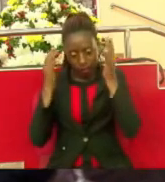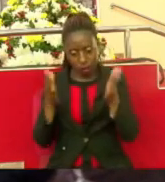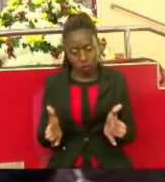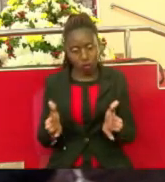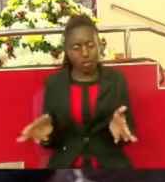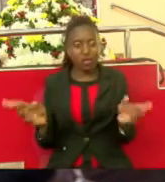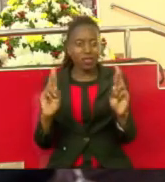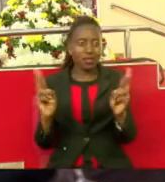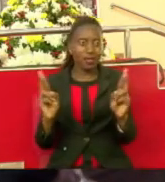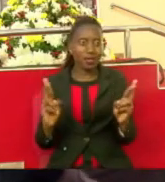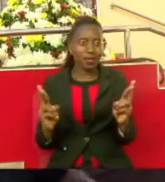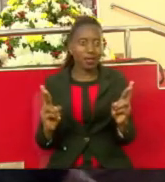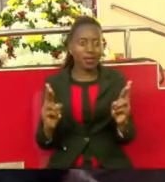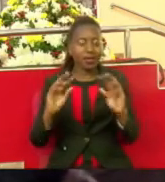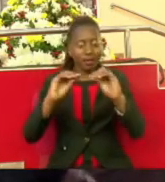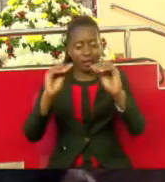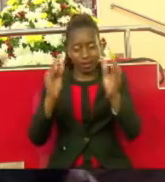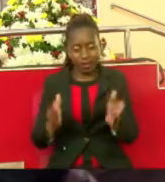the teacher will appear.